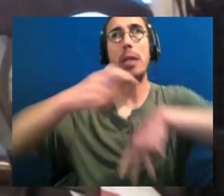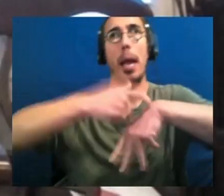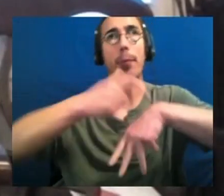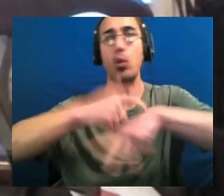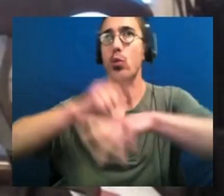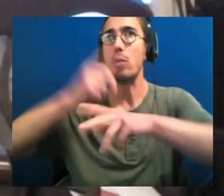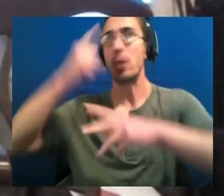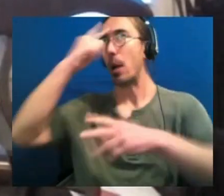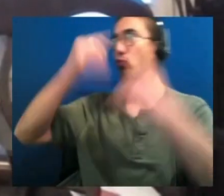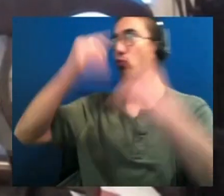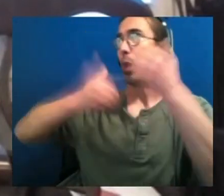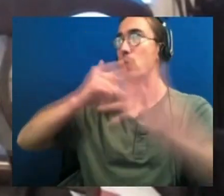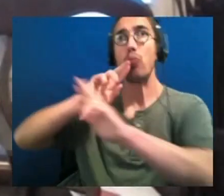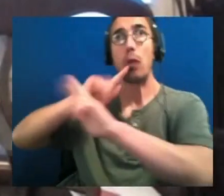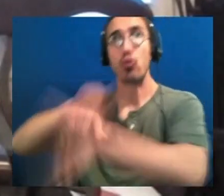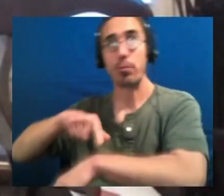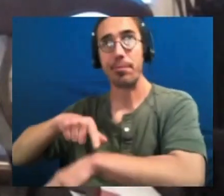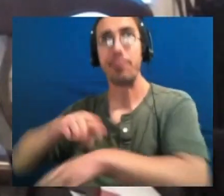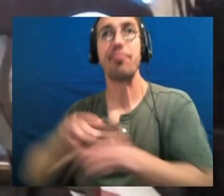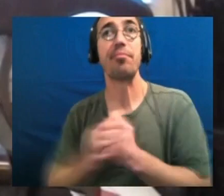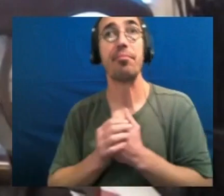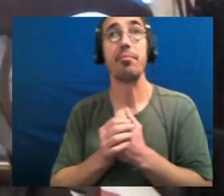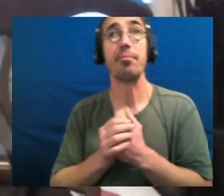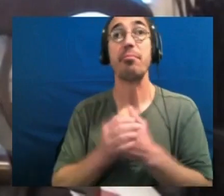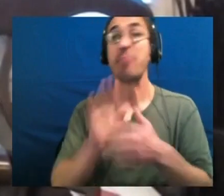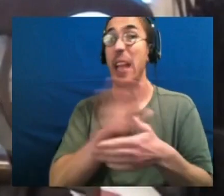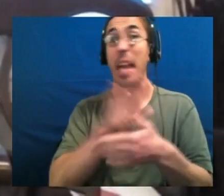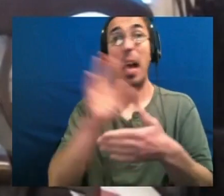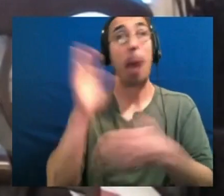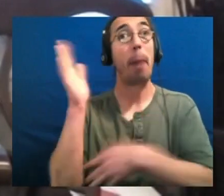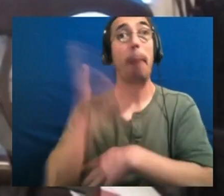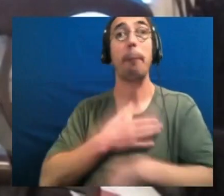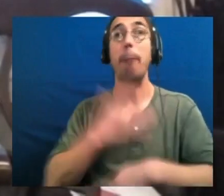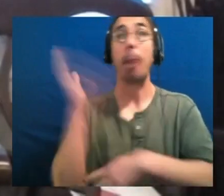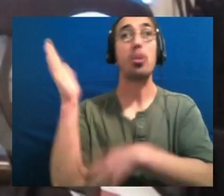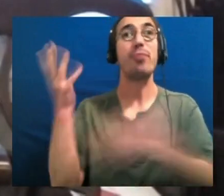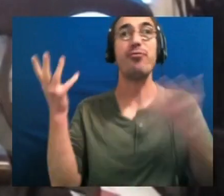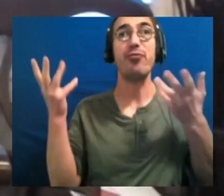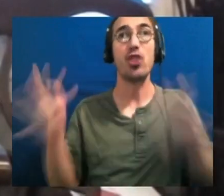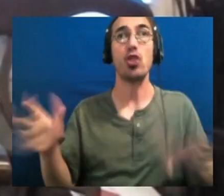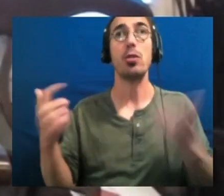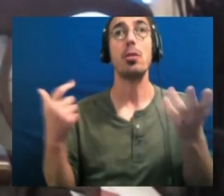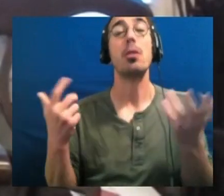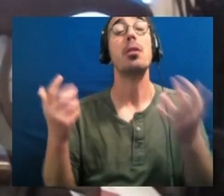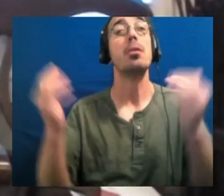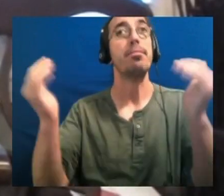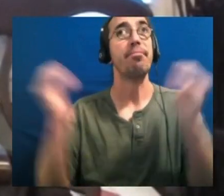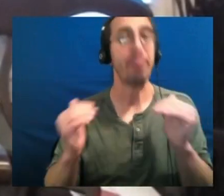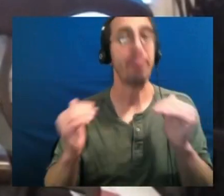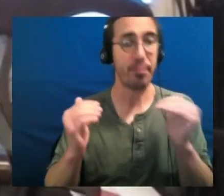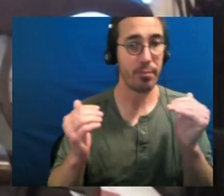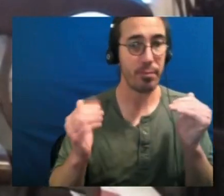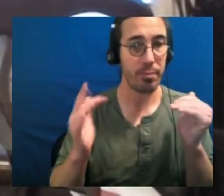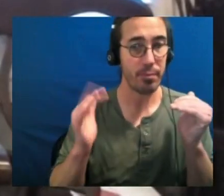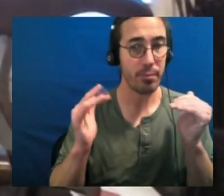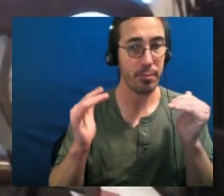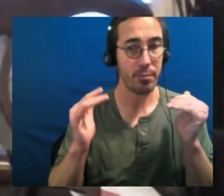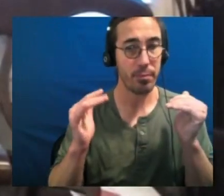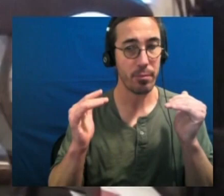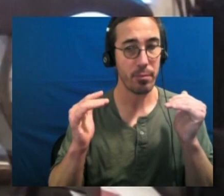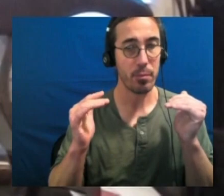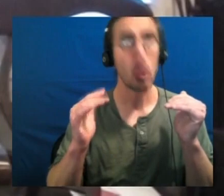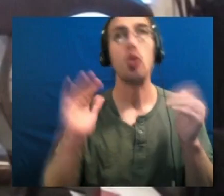process. So that is it for my presentation. So I am going to